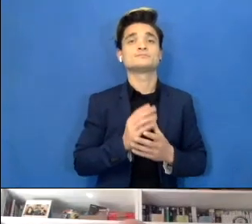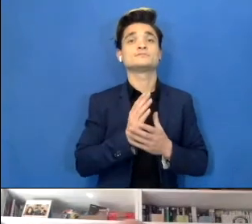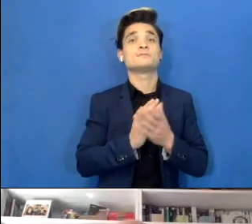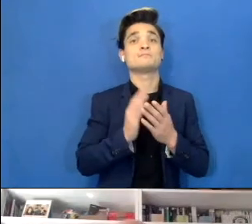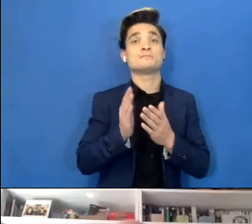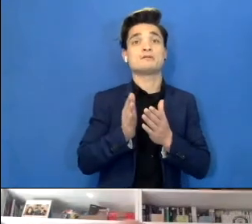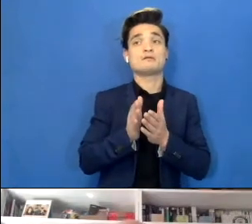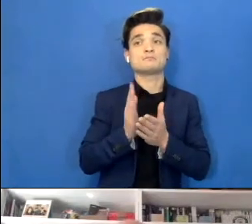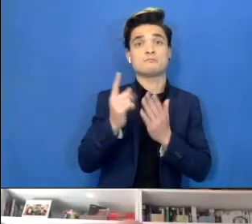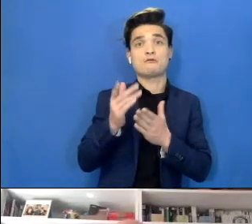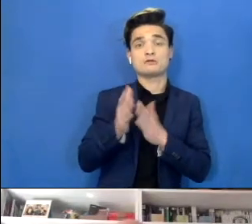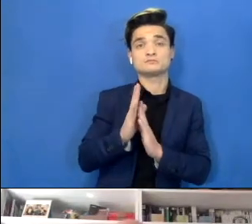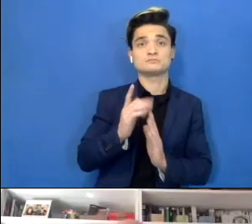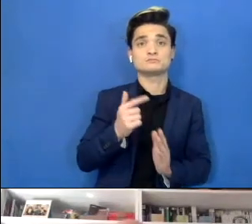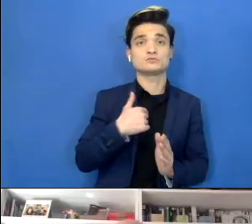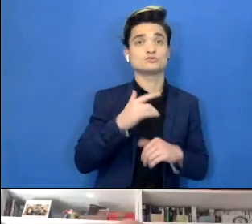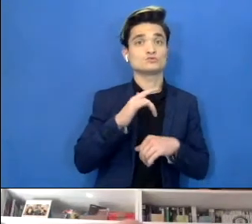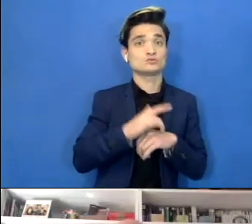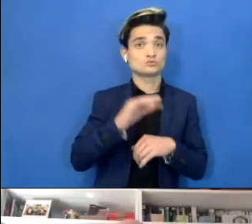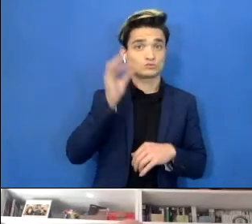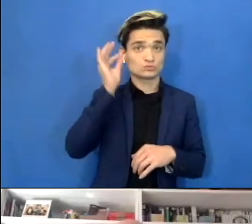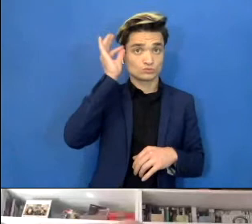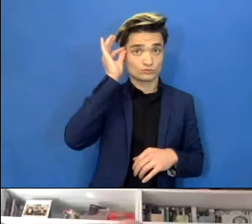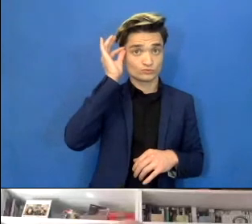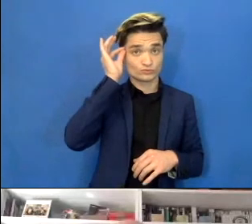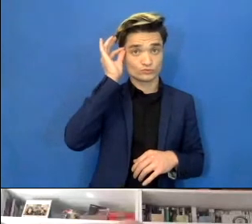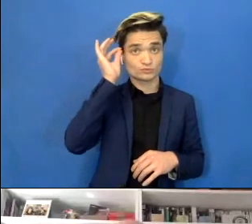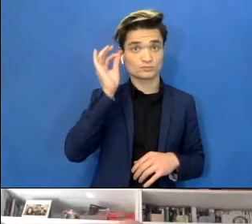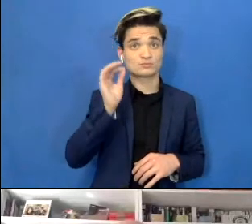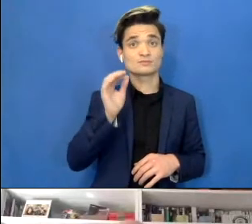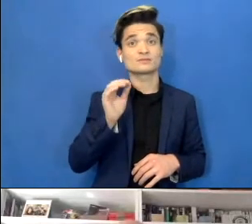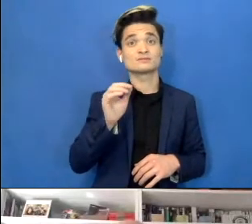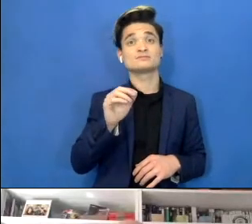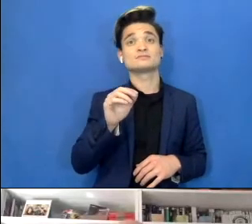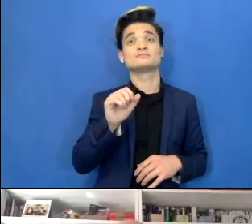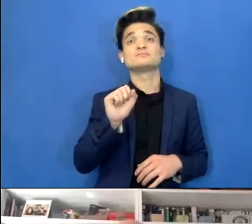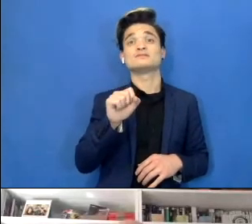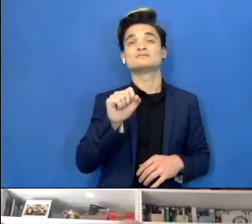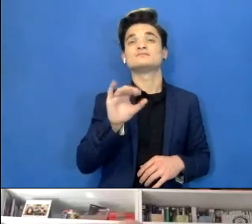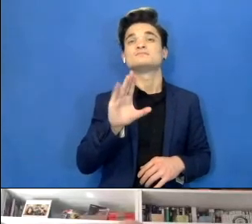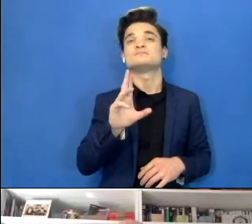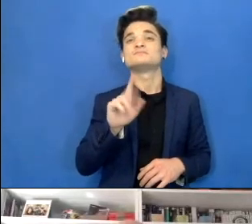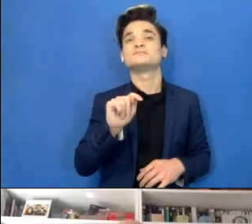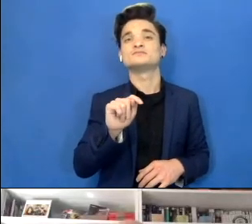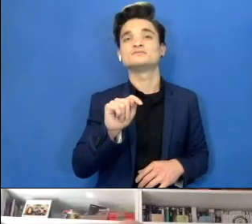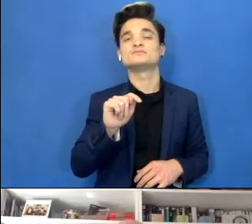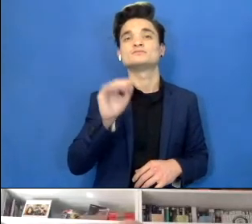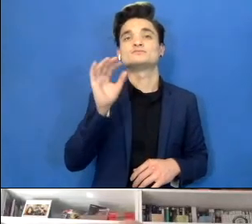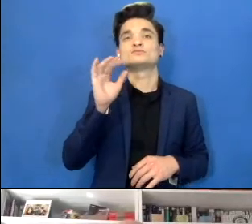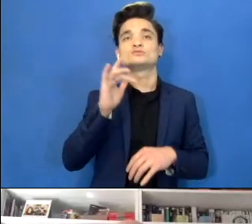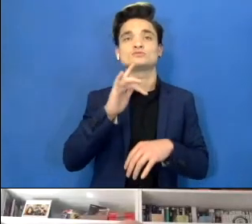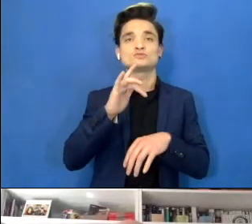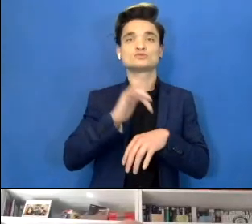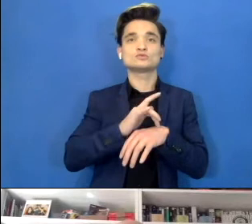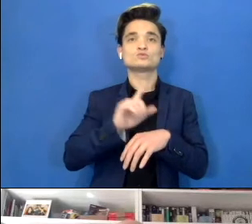only grab it, for example. Or no, don't touch my hair, but you can touch my face if you want to. So it's offering